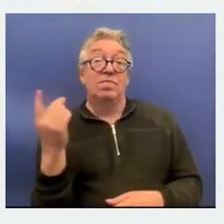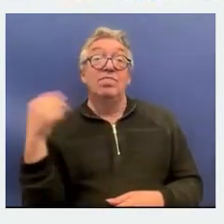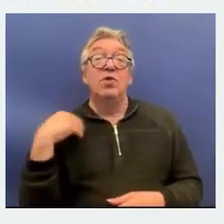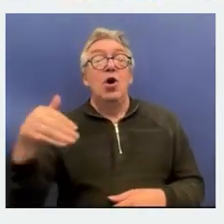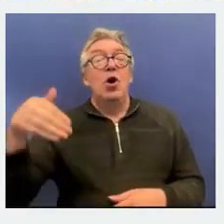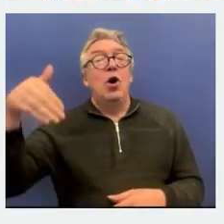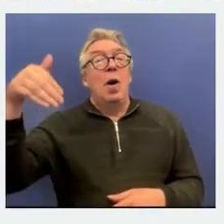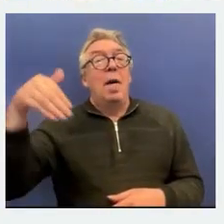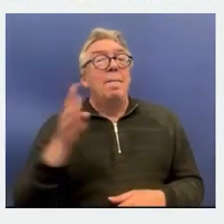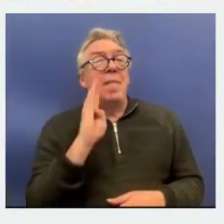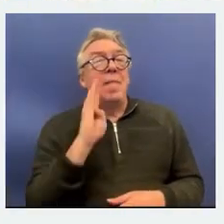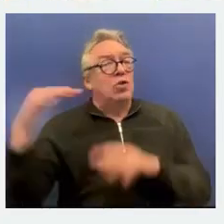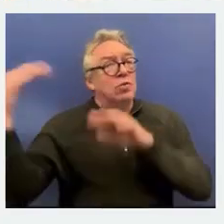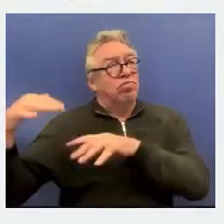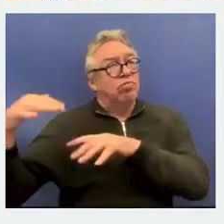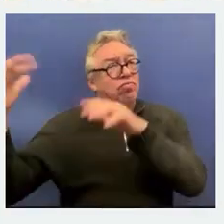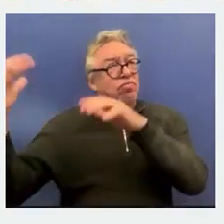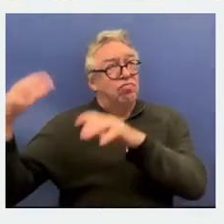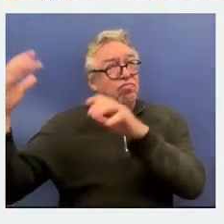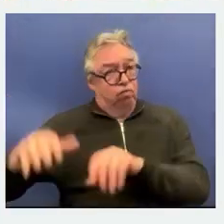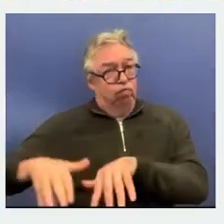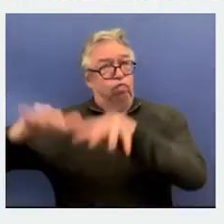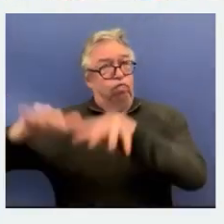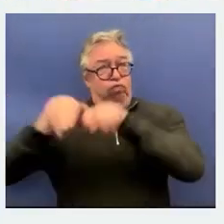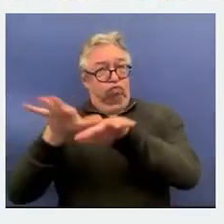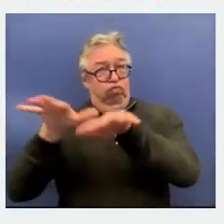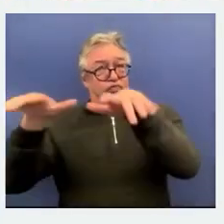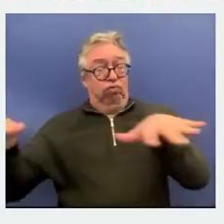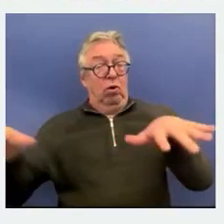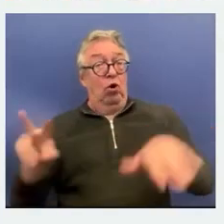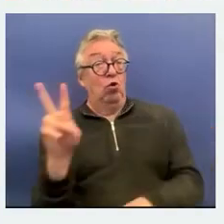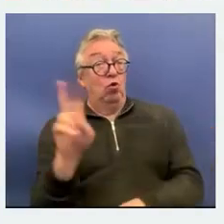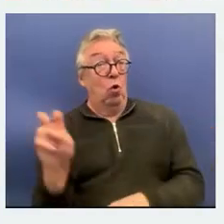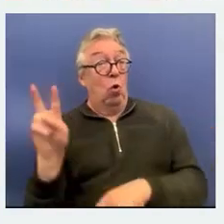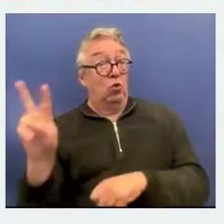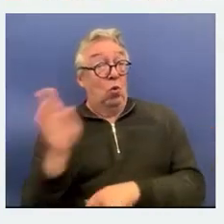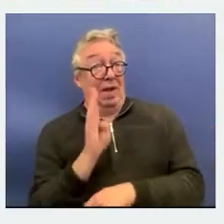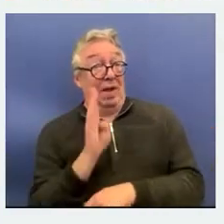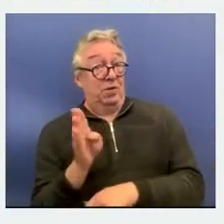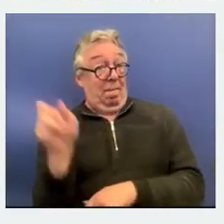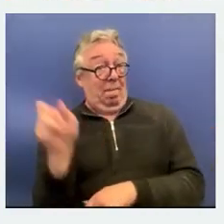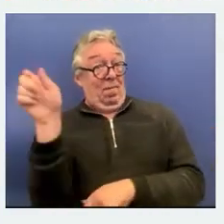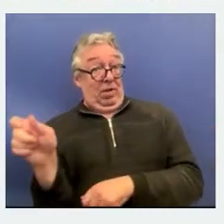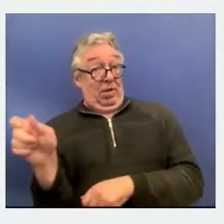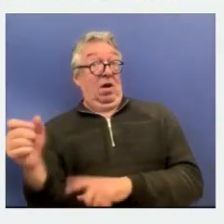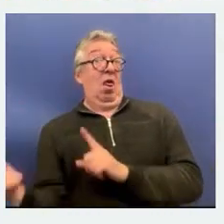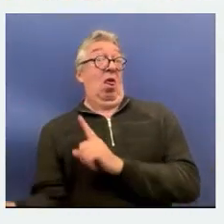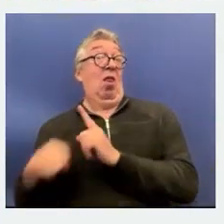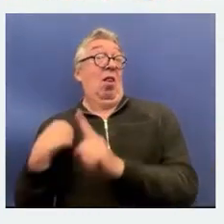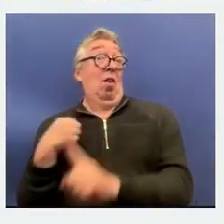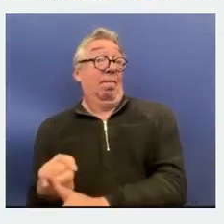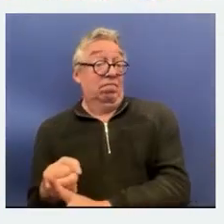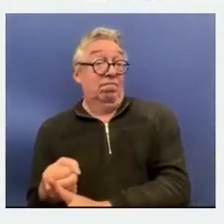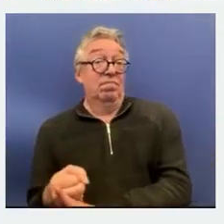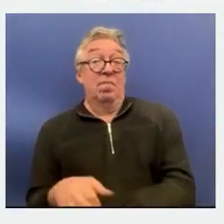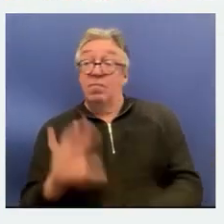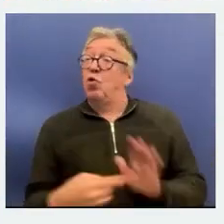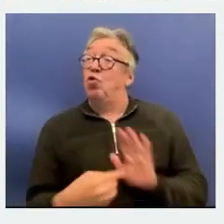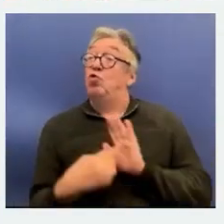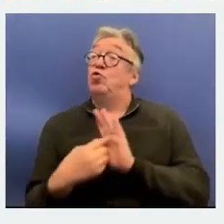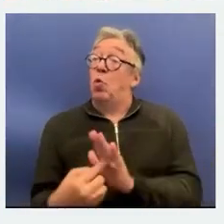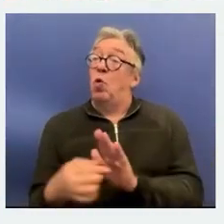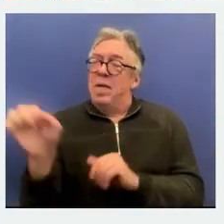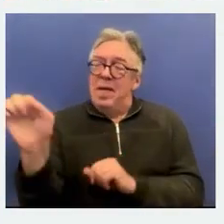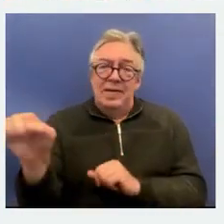in the year 2002. Just to show the kids the students in school, yes, of course, everybody can become